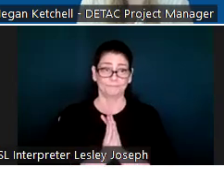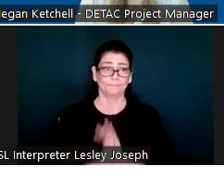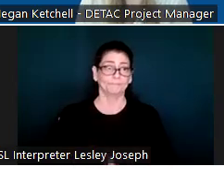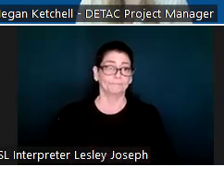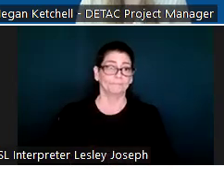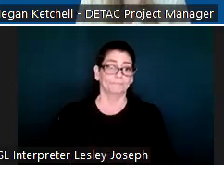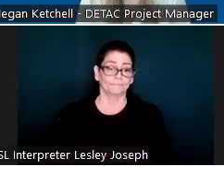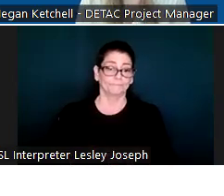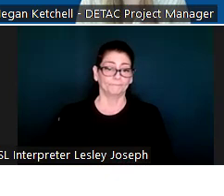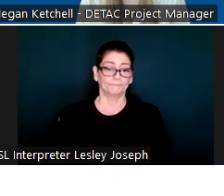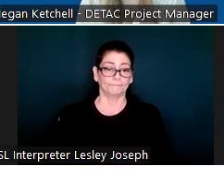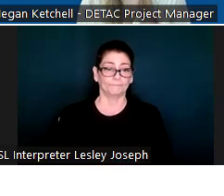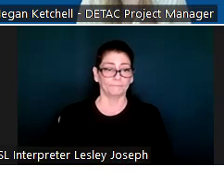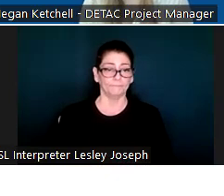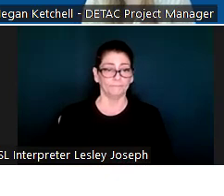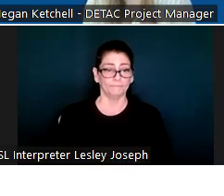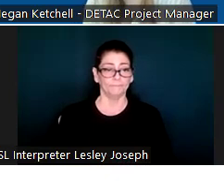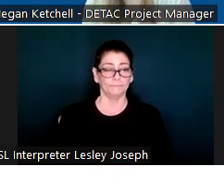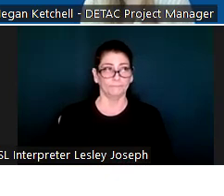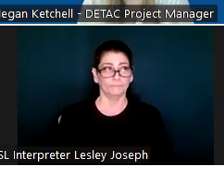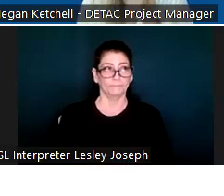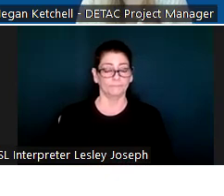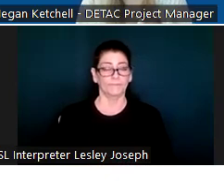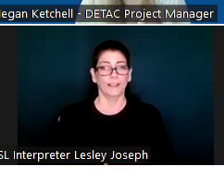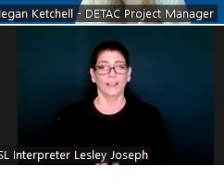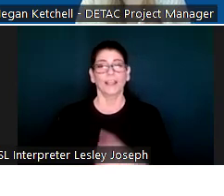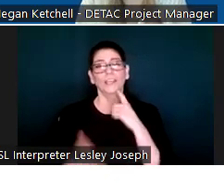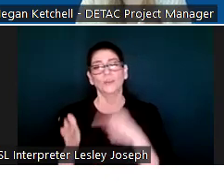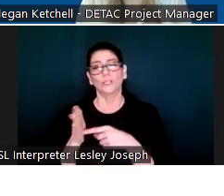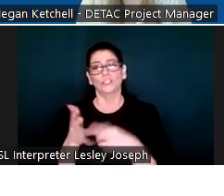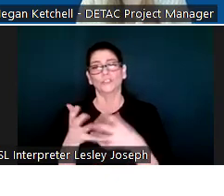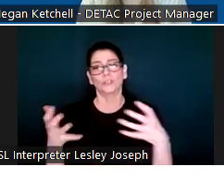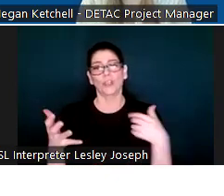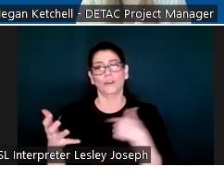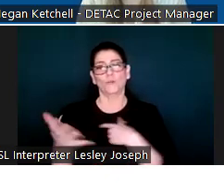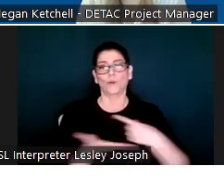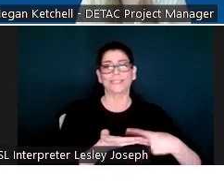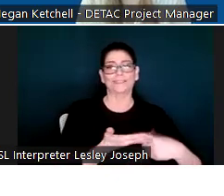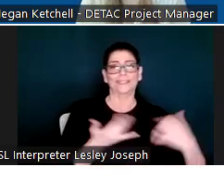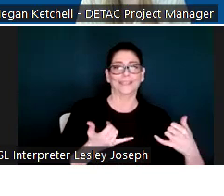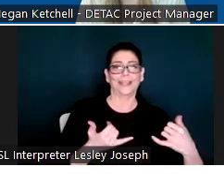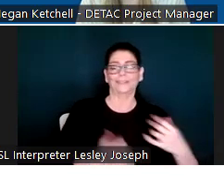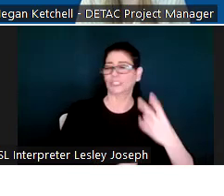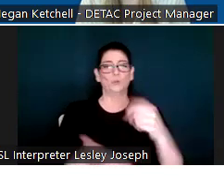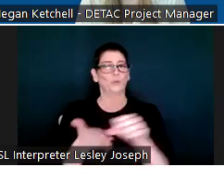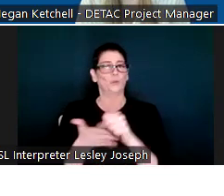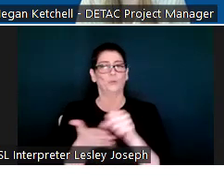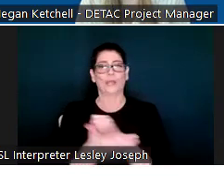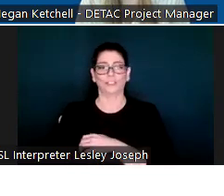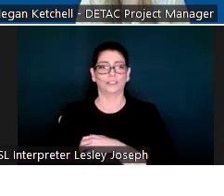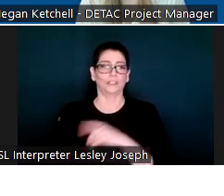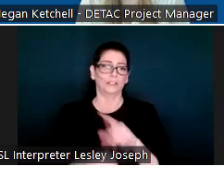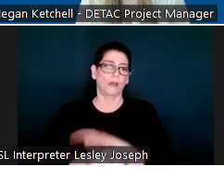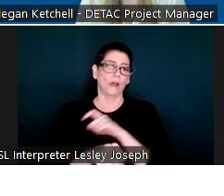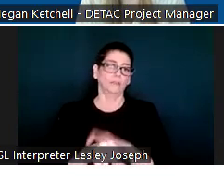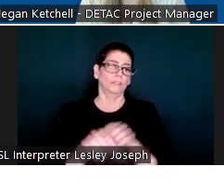and it really mirrors a lot of what we talked about today. It's just 2 pages long, but it is the long-term support